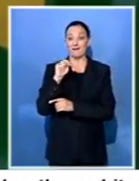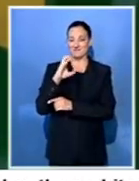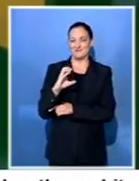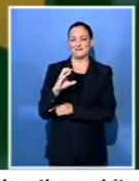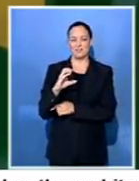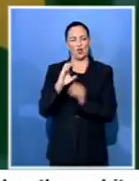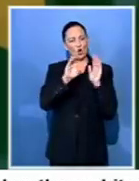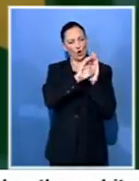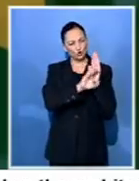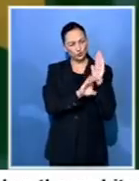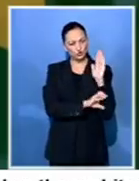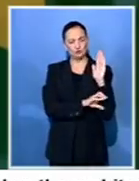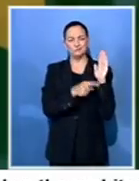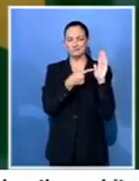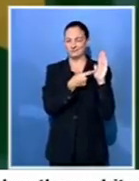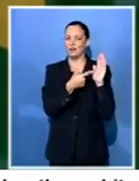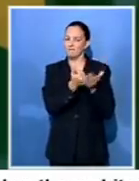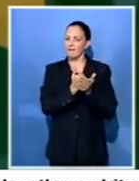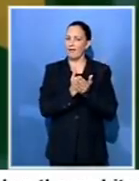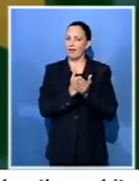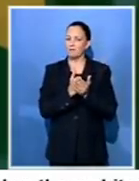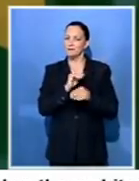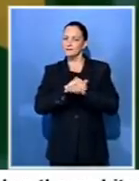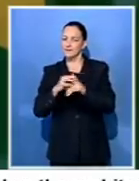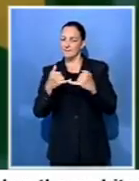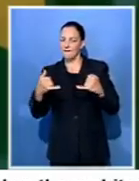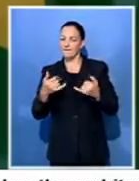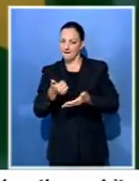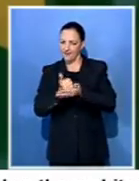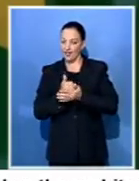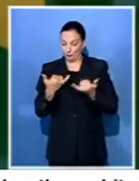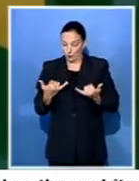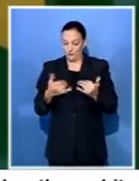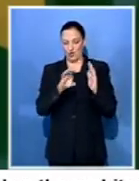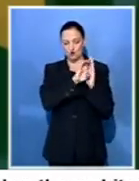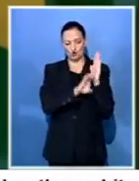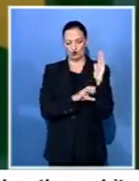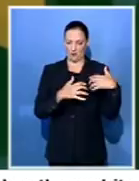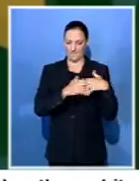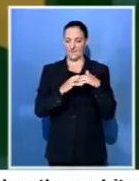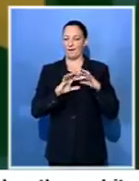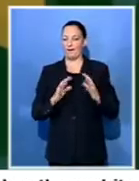constitutional guidelines that helped to shape our constitution today.